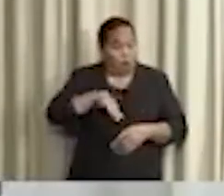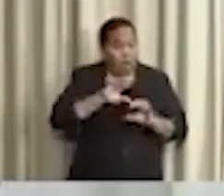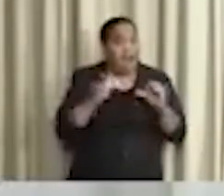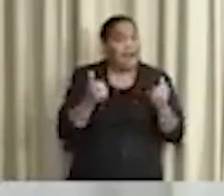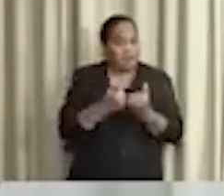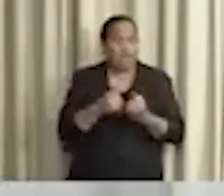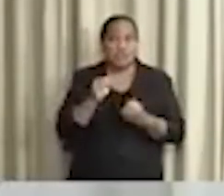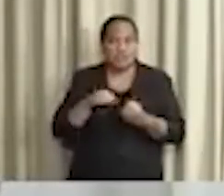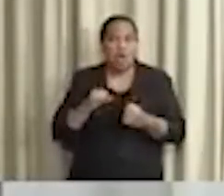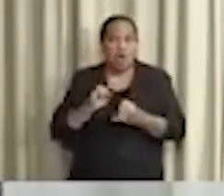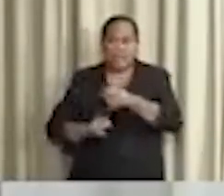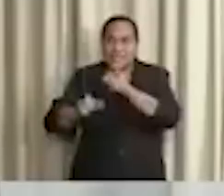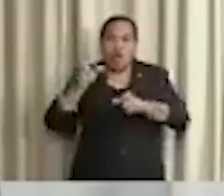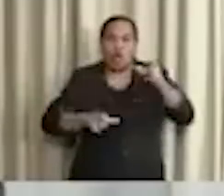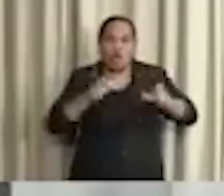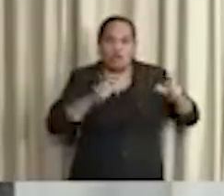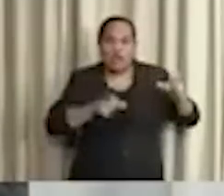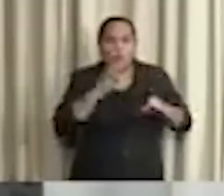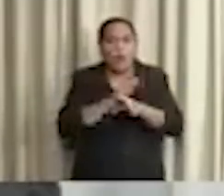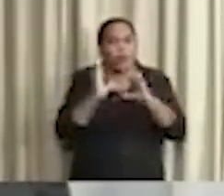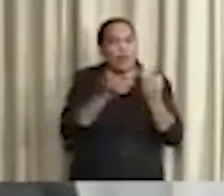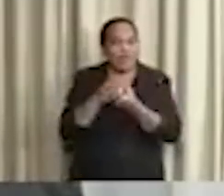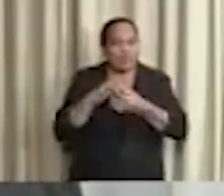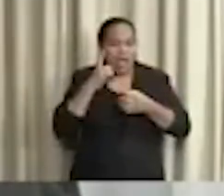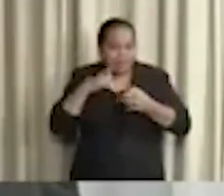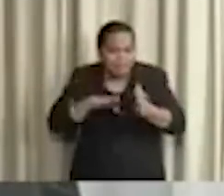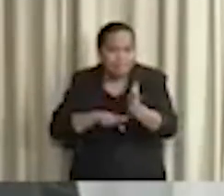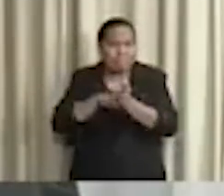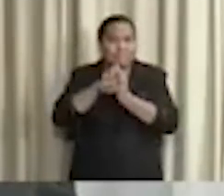stakeholders work together to revitalize the sugar industry.